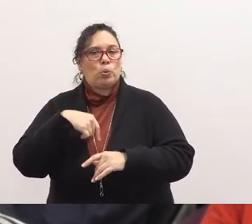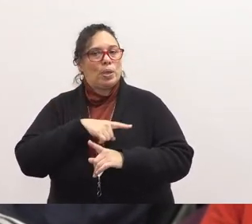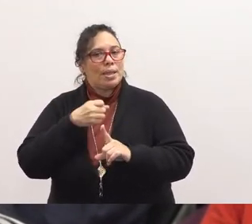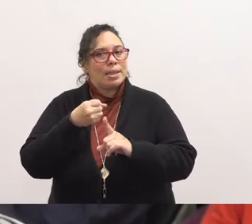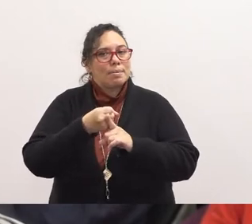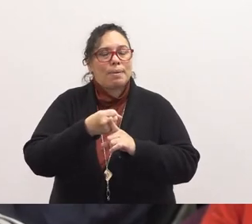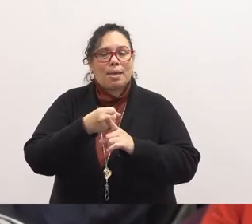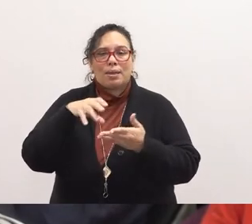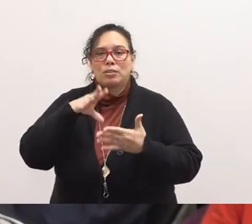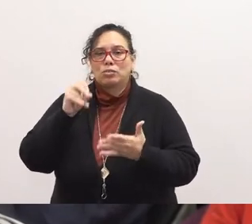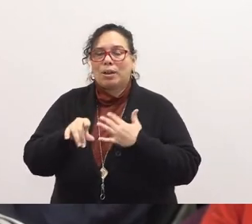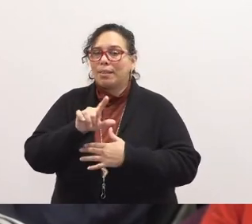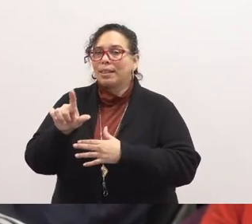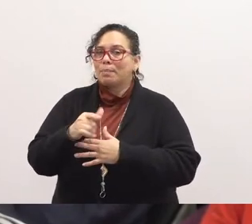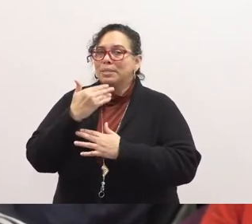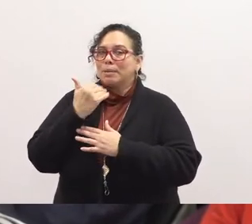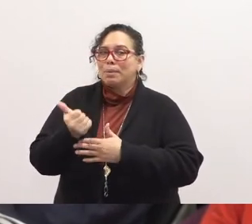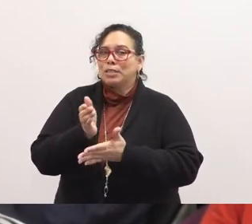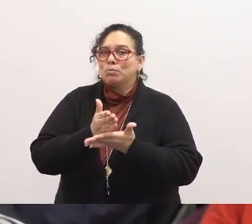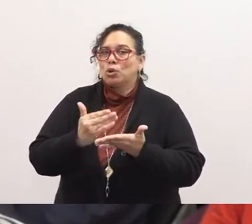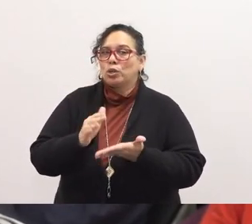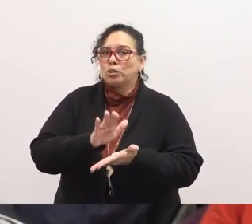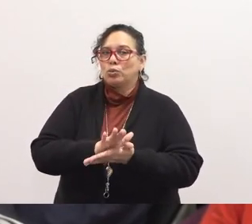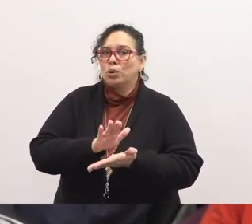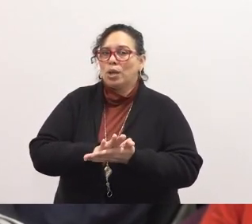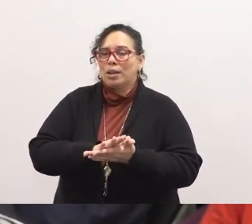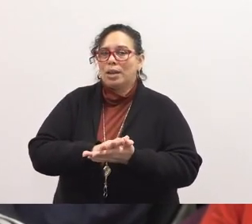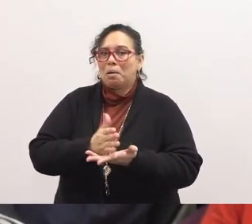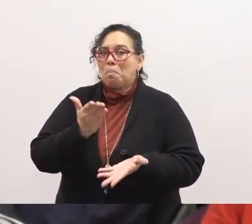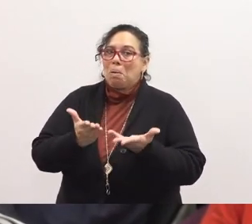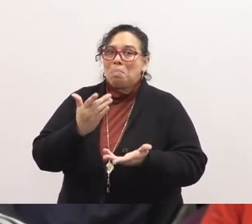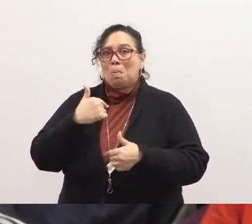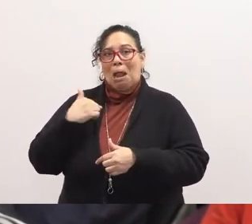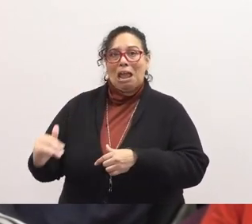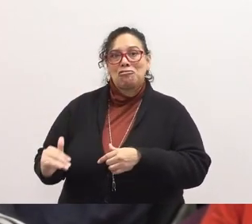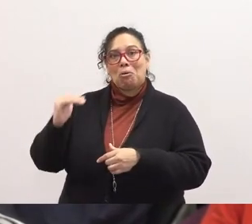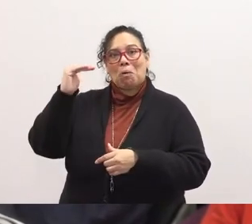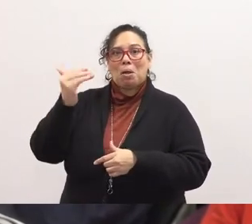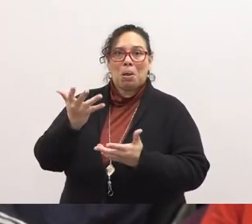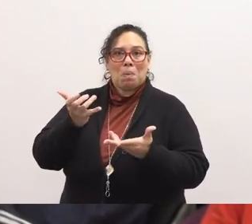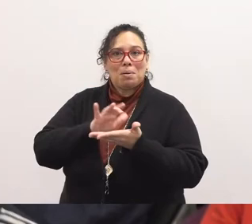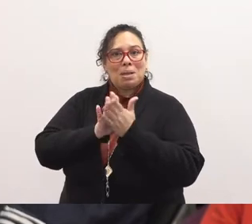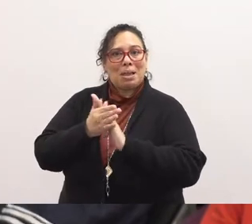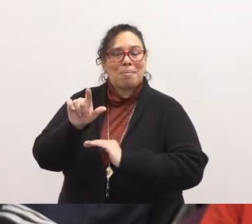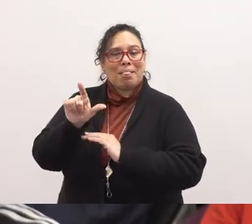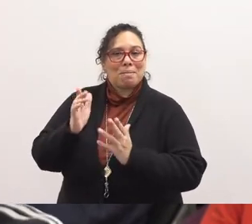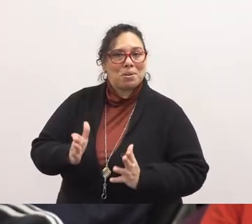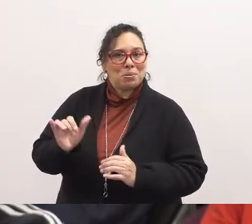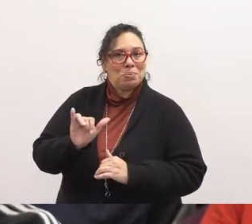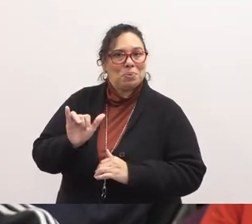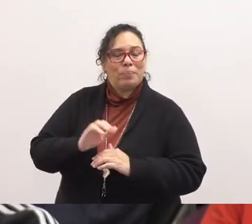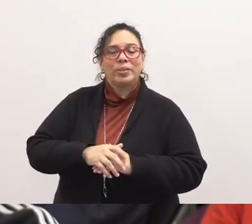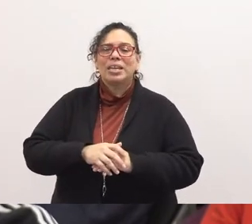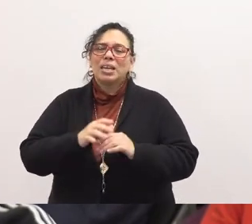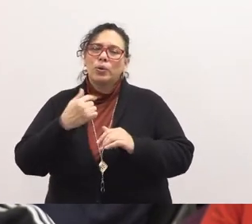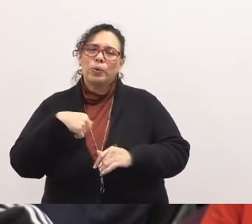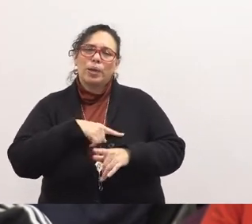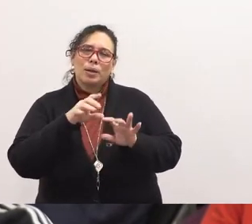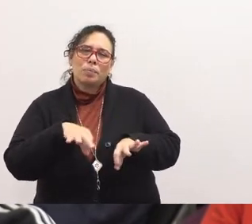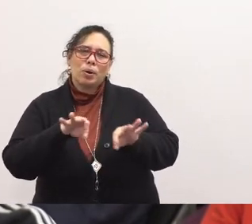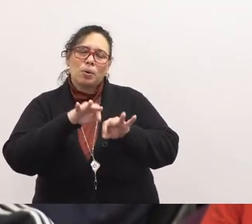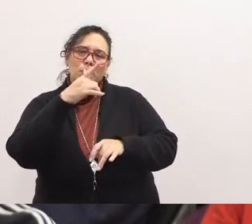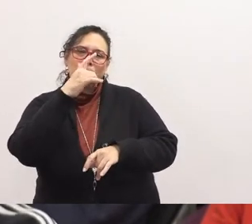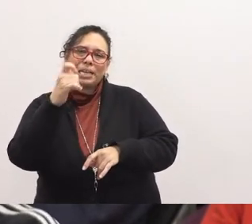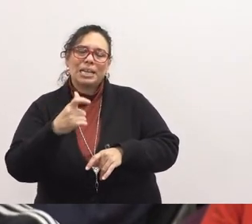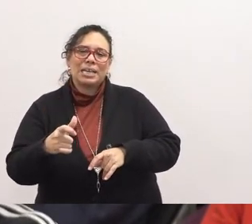the library is the best part of school, and I want to be a librarian when I grow up. Librarians are essential because we prepare students for